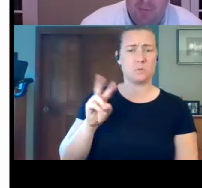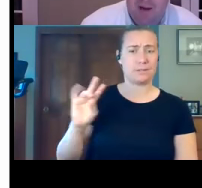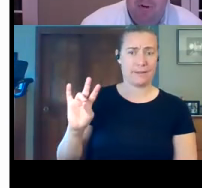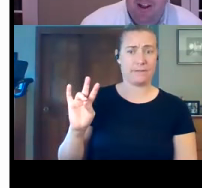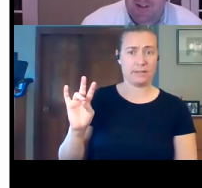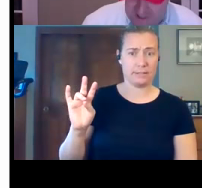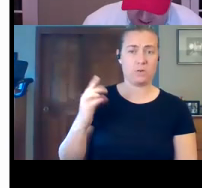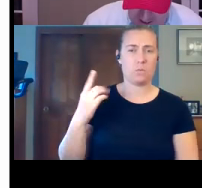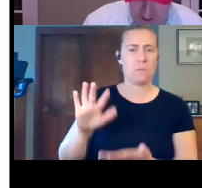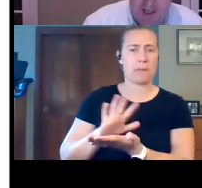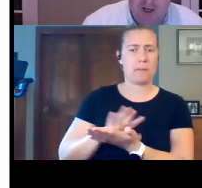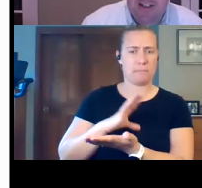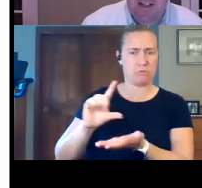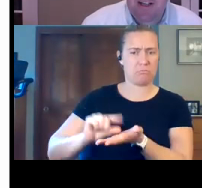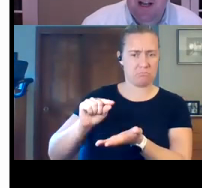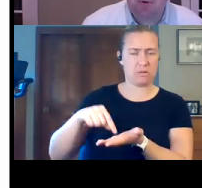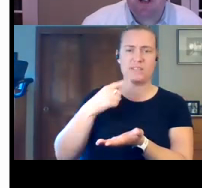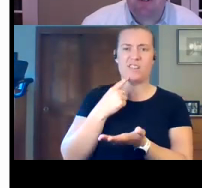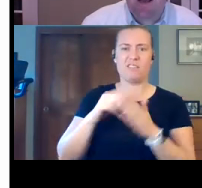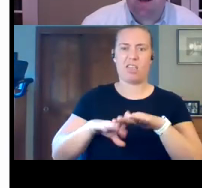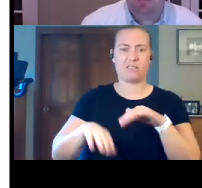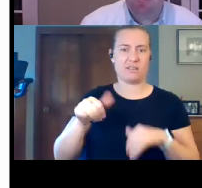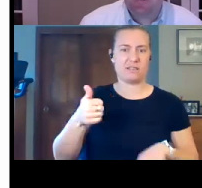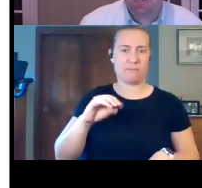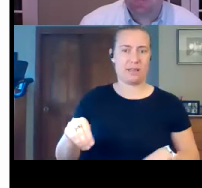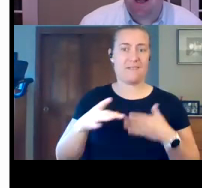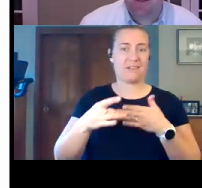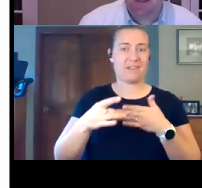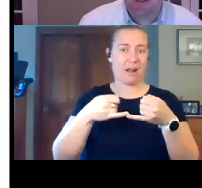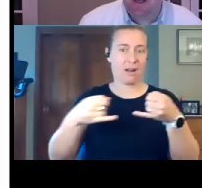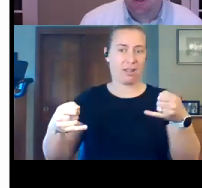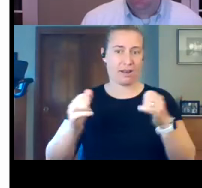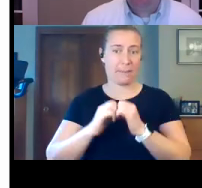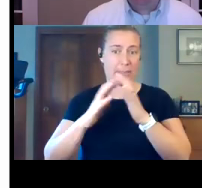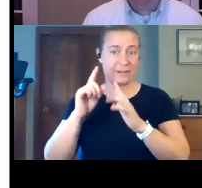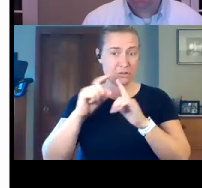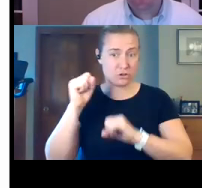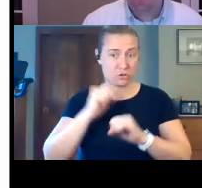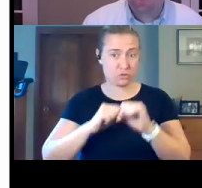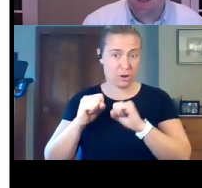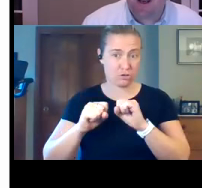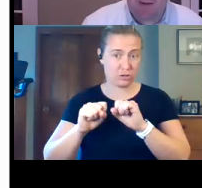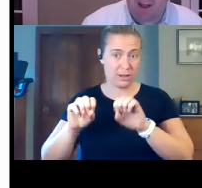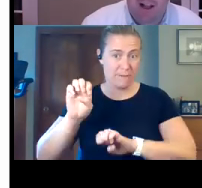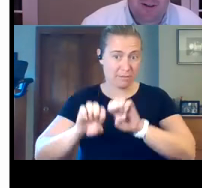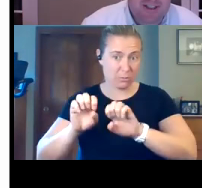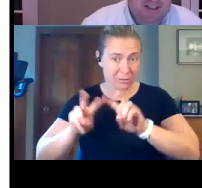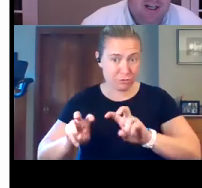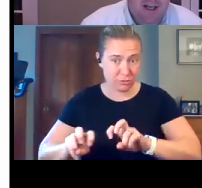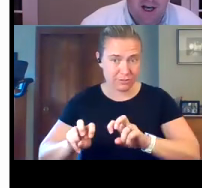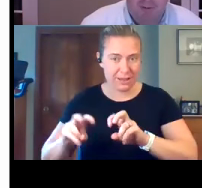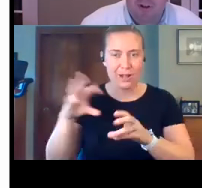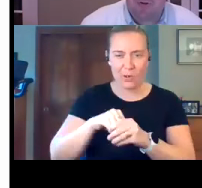a paper that suggested less than 10% of guideline implementation strategy evaluations included an economic